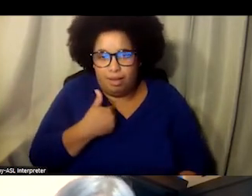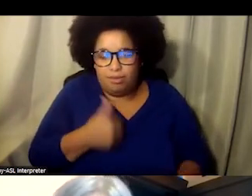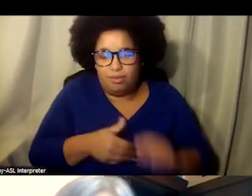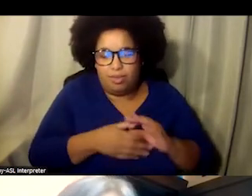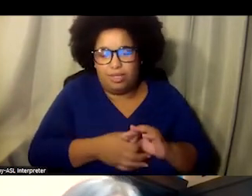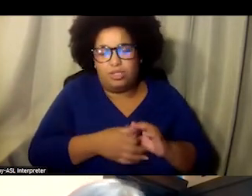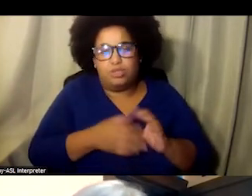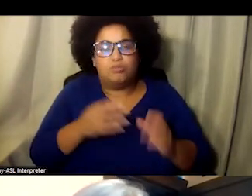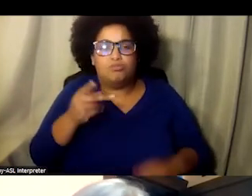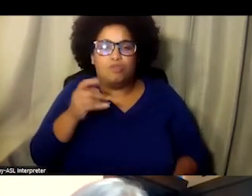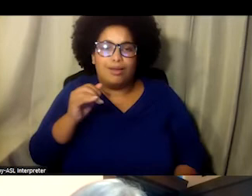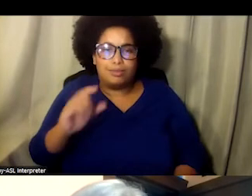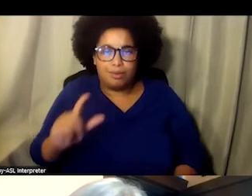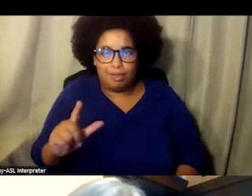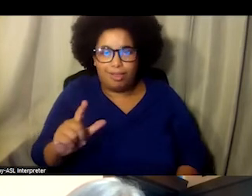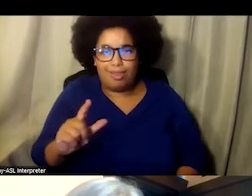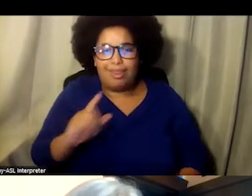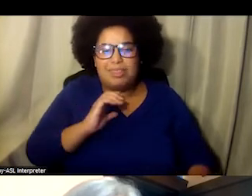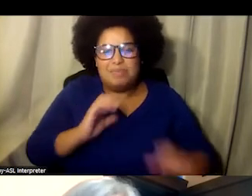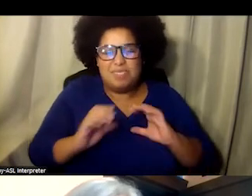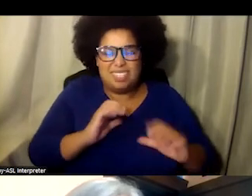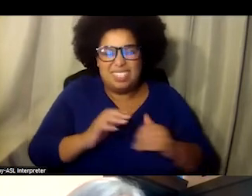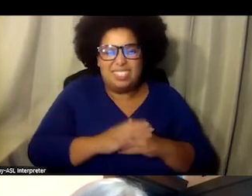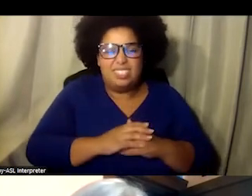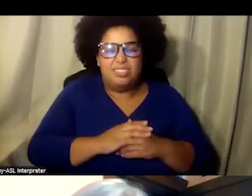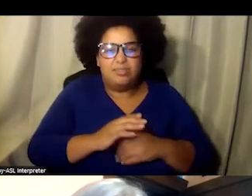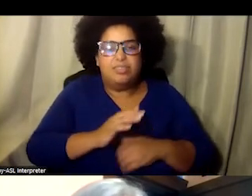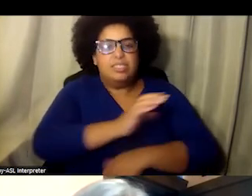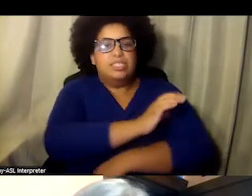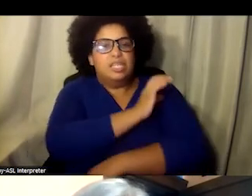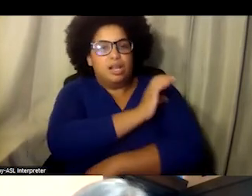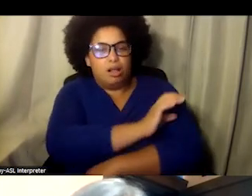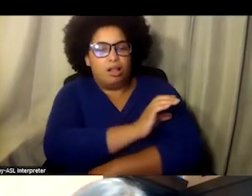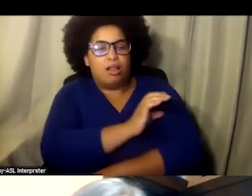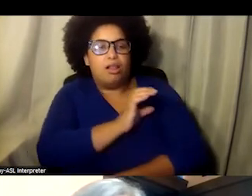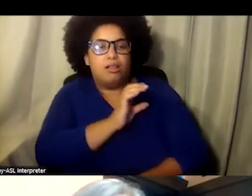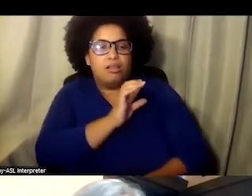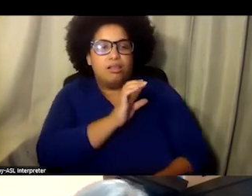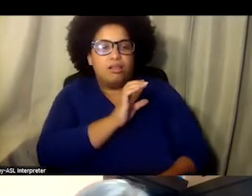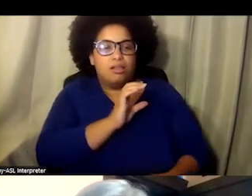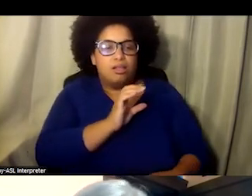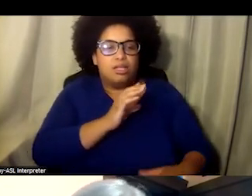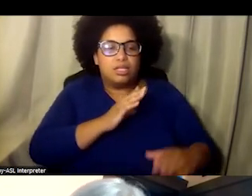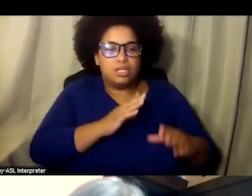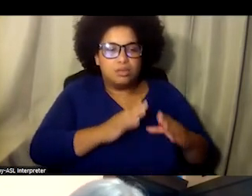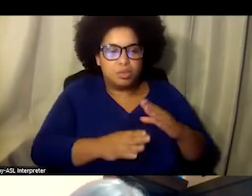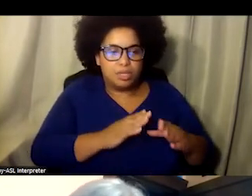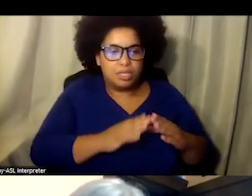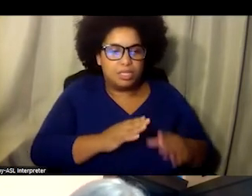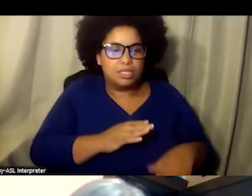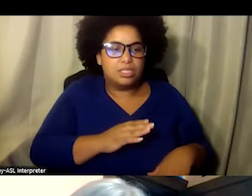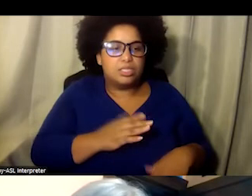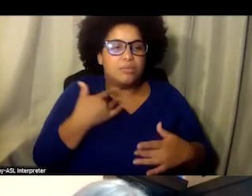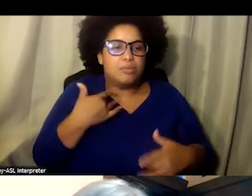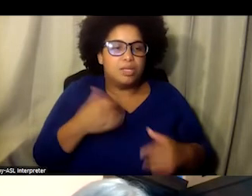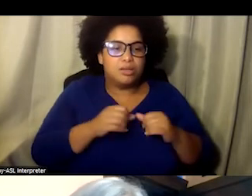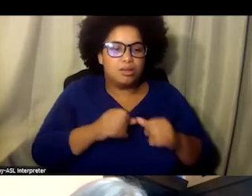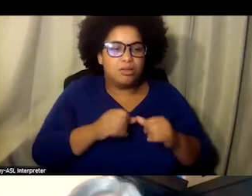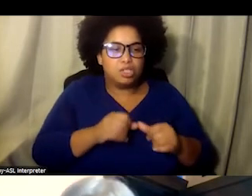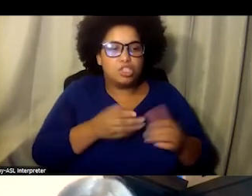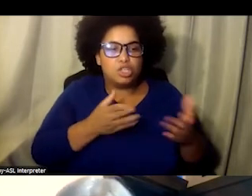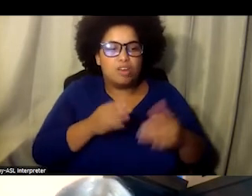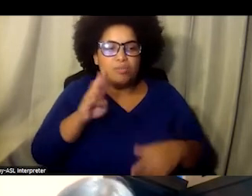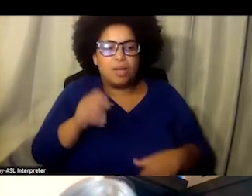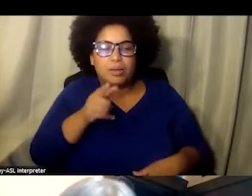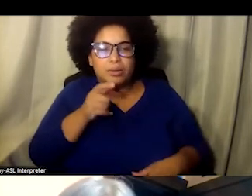implementation. And lastly, clinical and communities and best and civic practices are optimally served by partnerships. So together, we